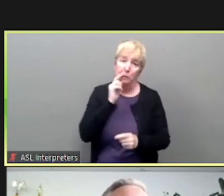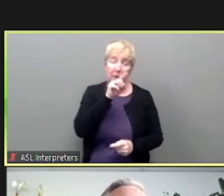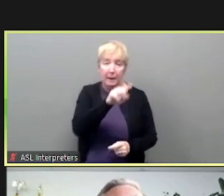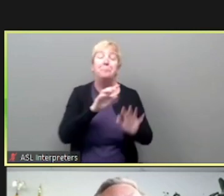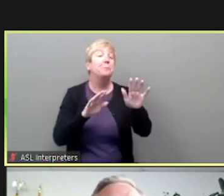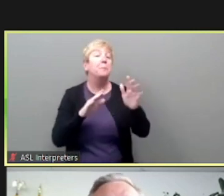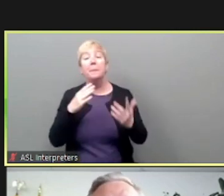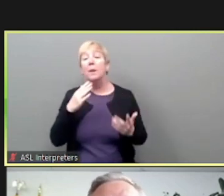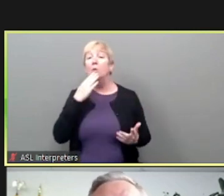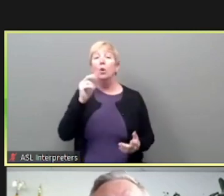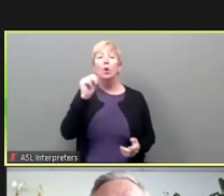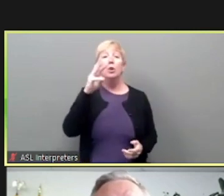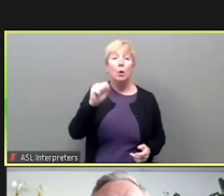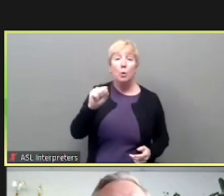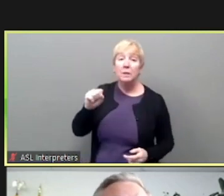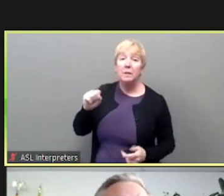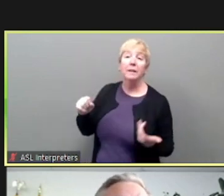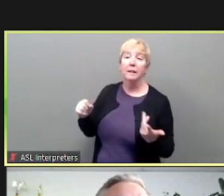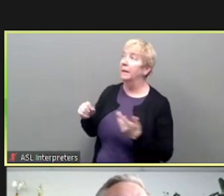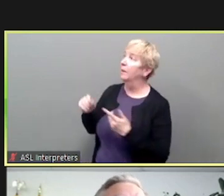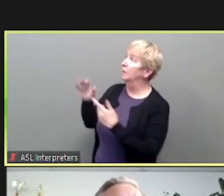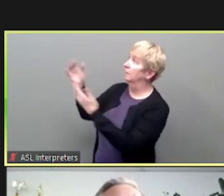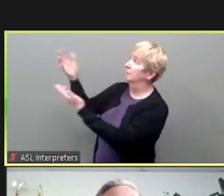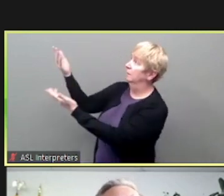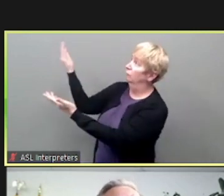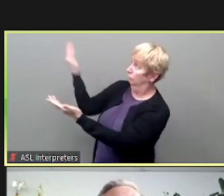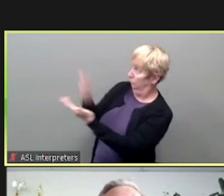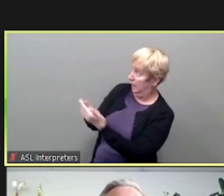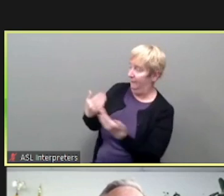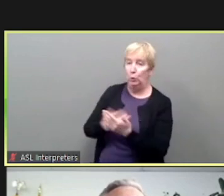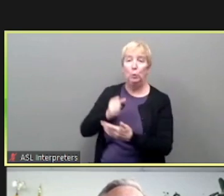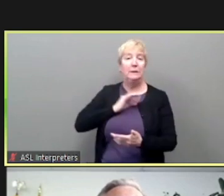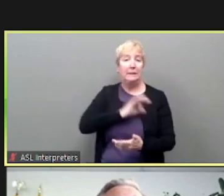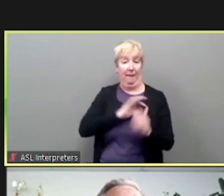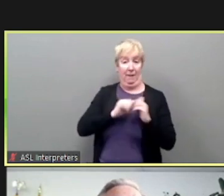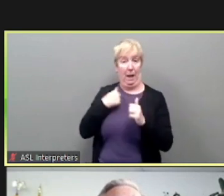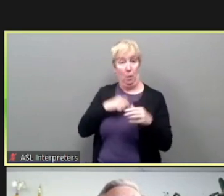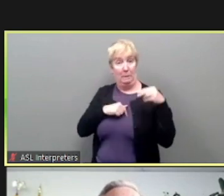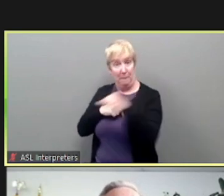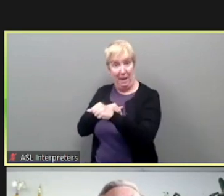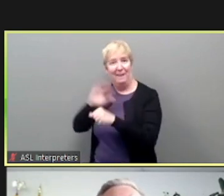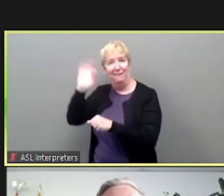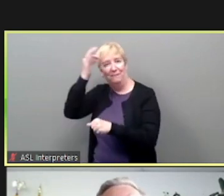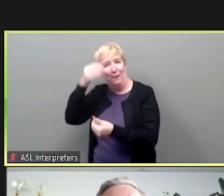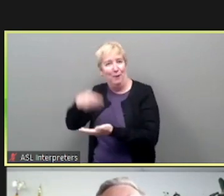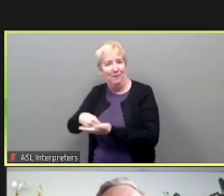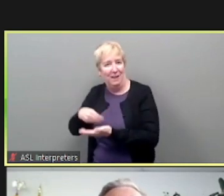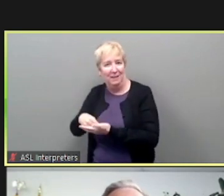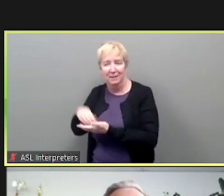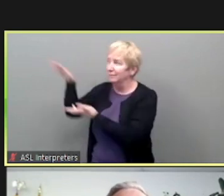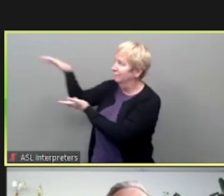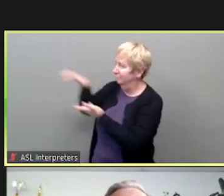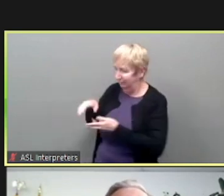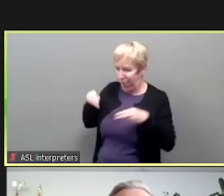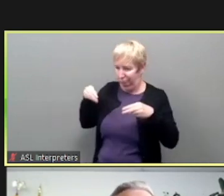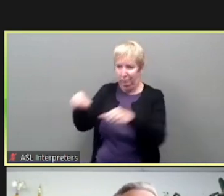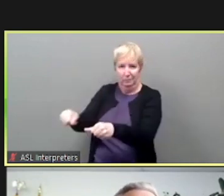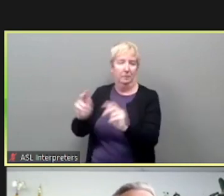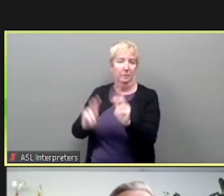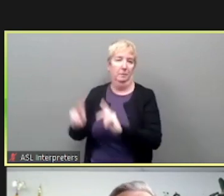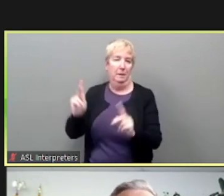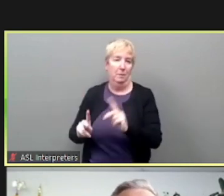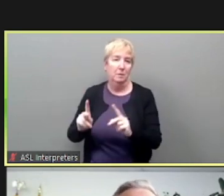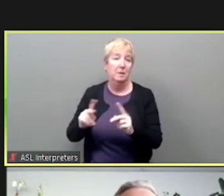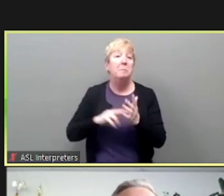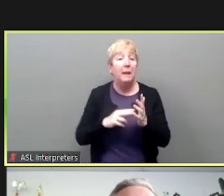staff can be paid for by federal funds. DOH is coordinating all these asks for-profit hospitals. The not-for-profit hospitals